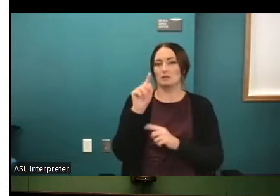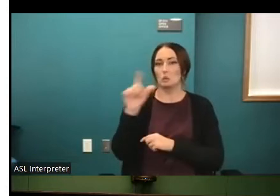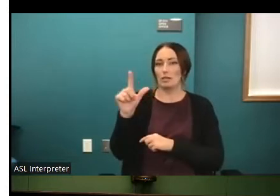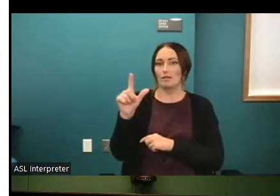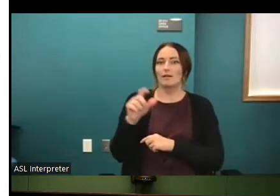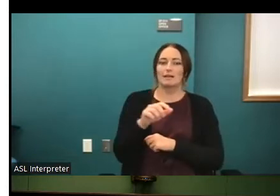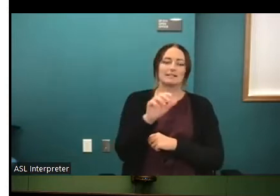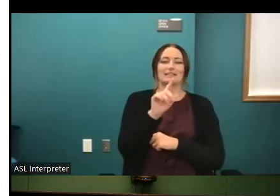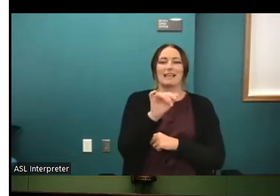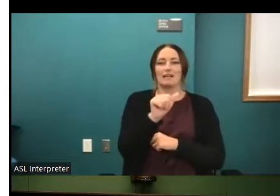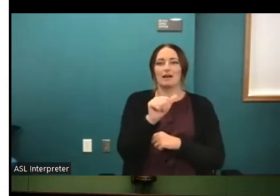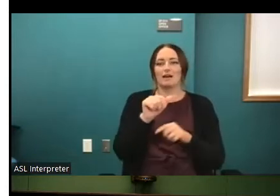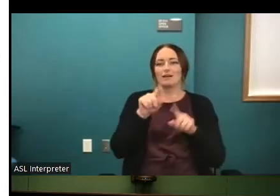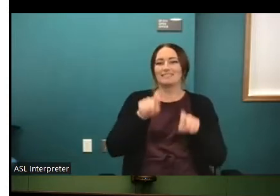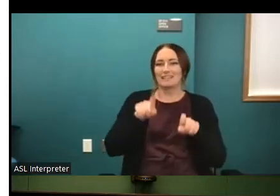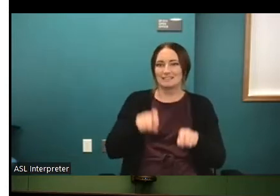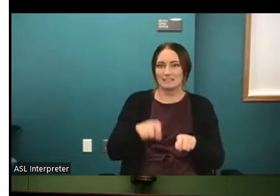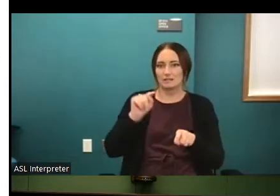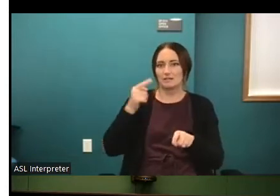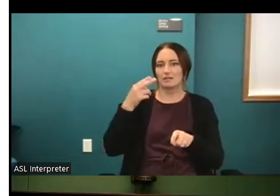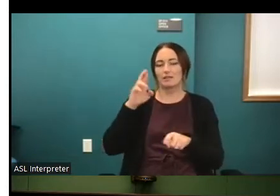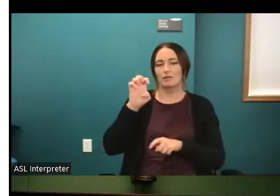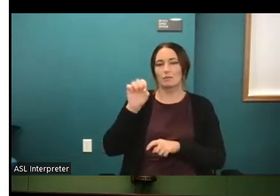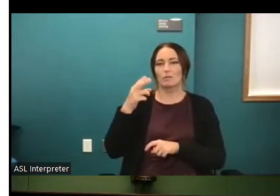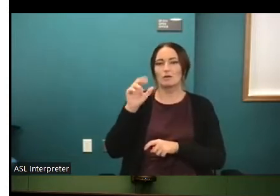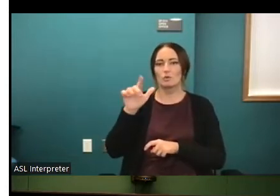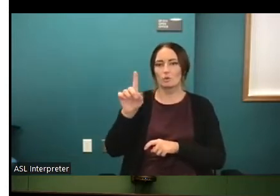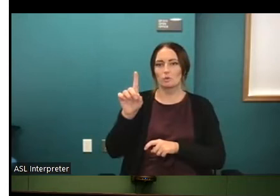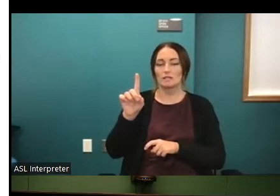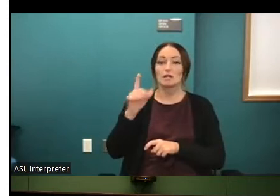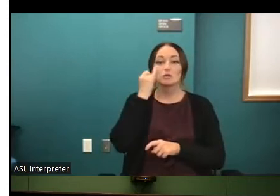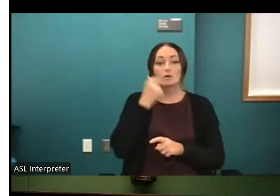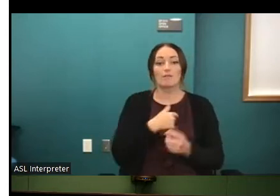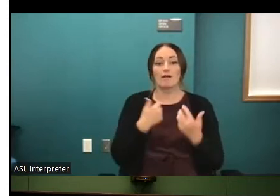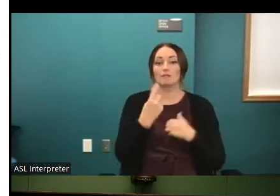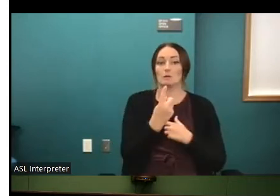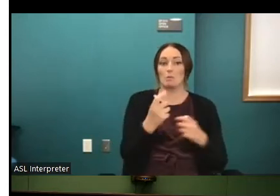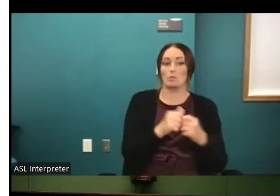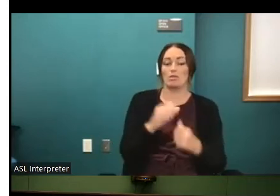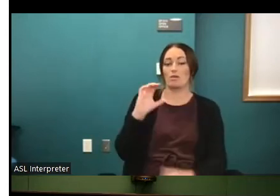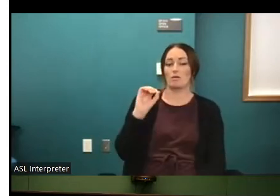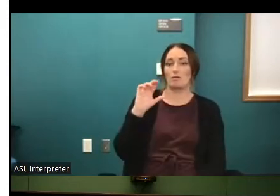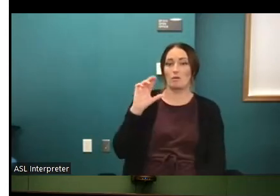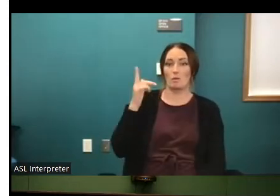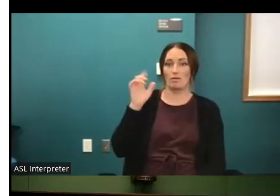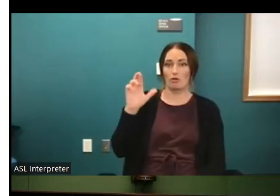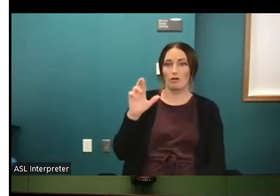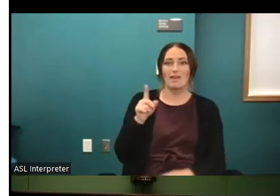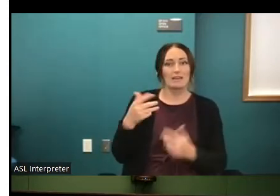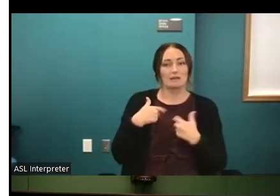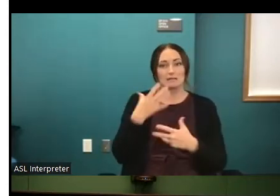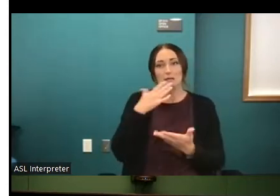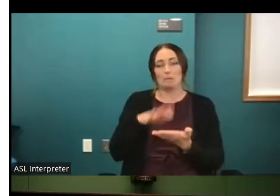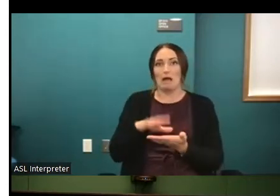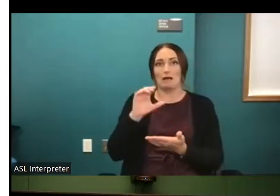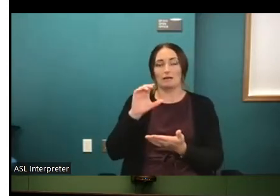thresholds, tones. And so if I have a kid with cochlear and he has crummy thresholds, I'm going,